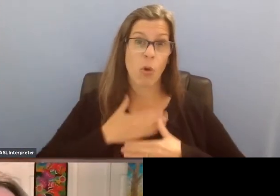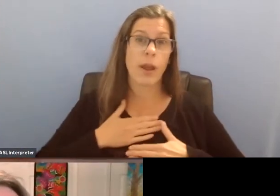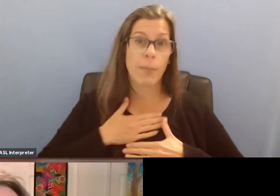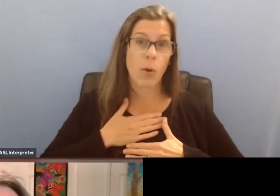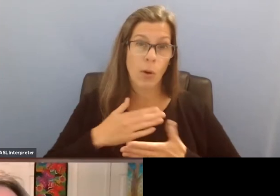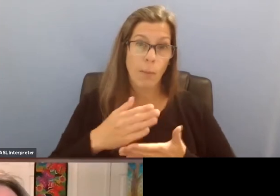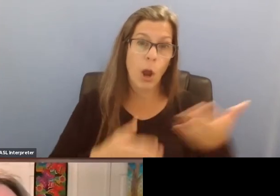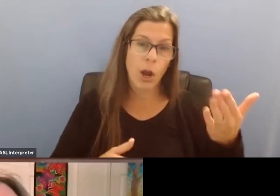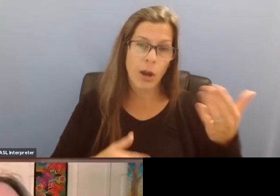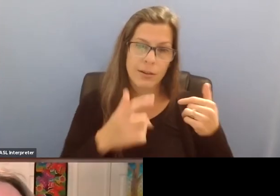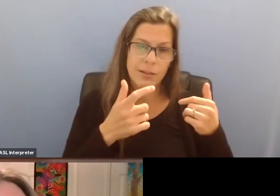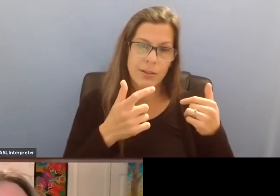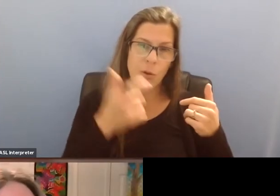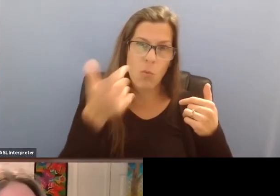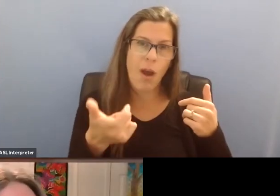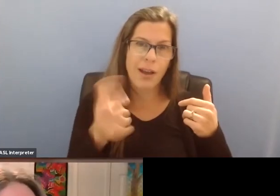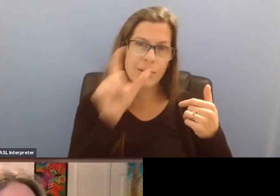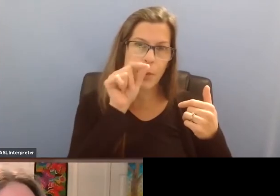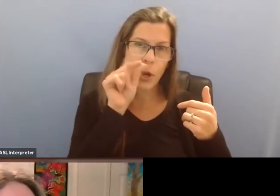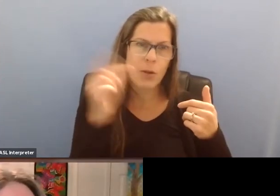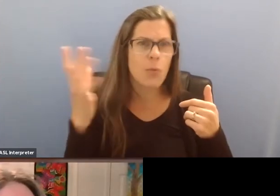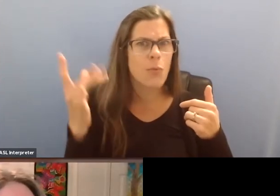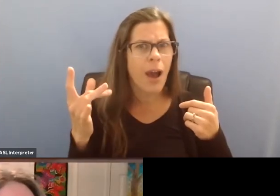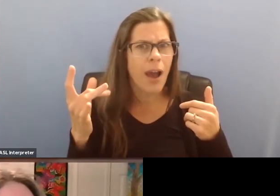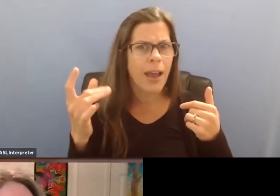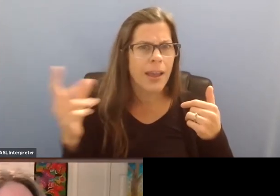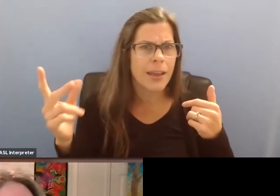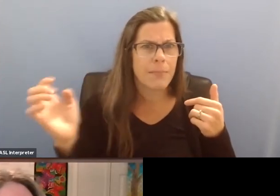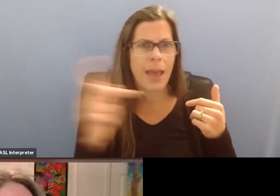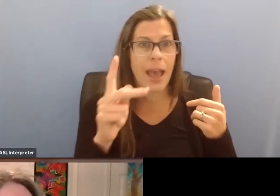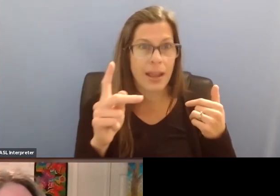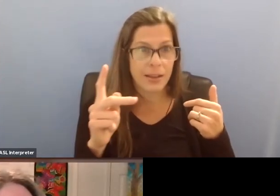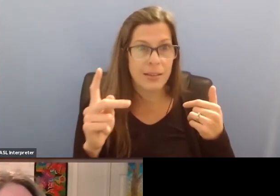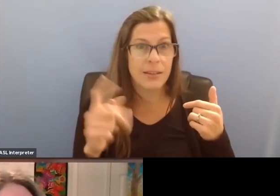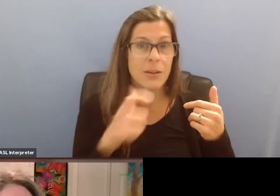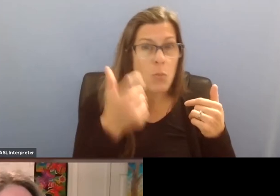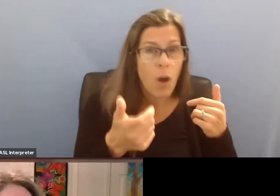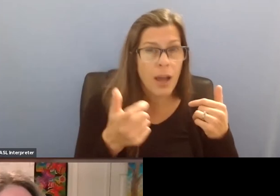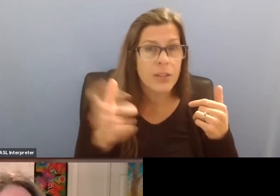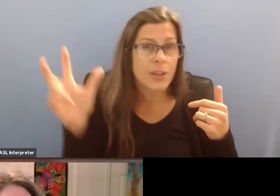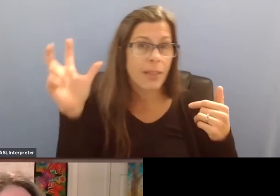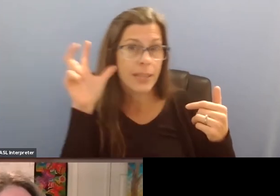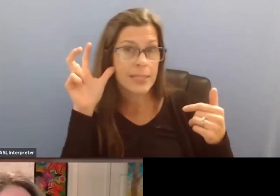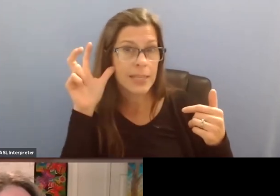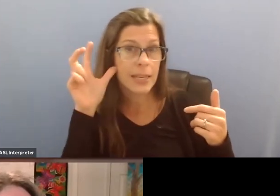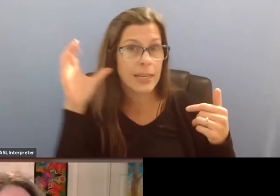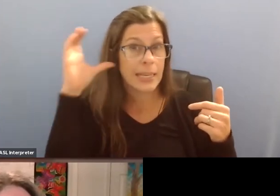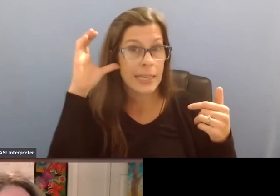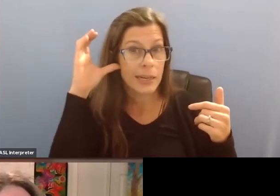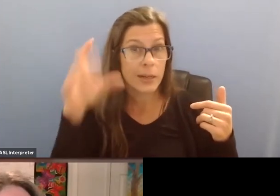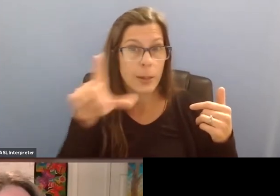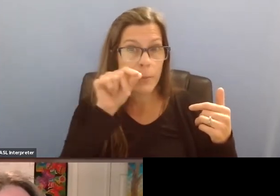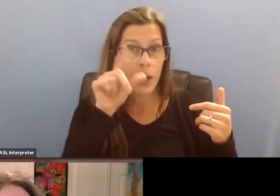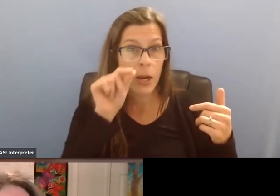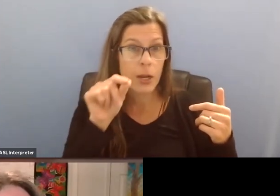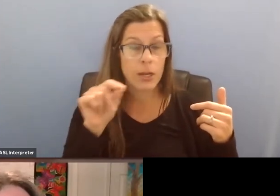keeps bringing you back to it? It's the sounds of the birds. It's learning that there that I